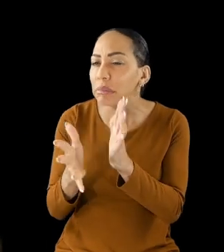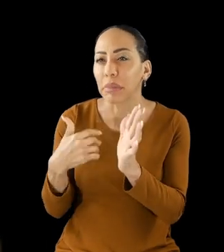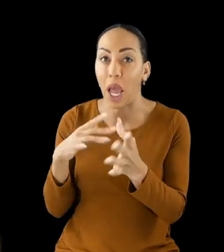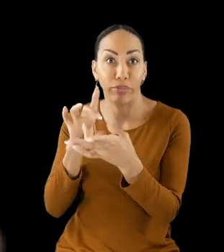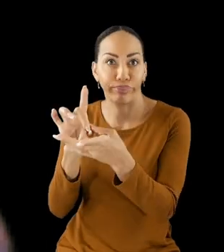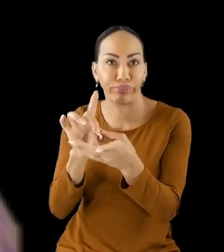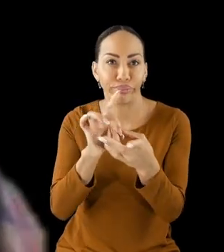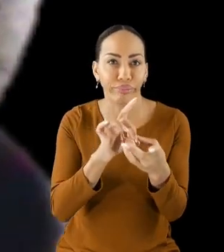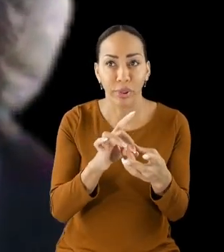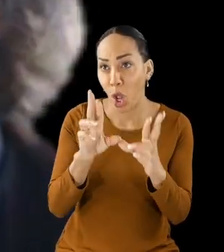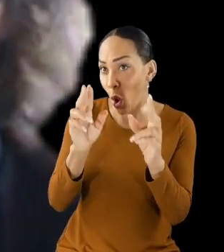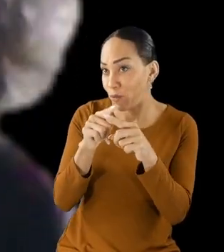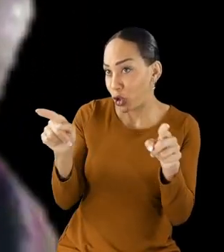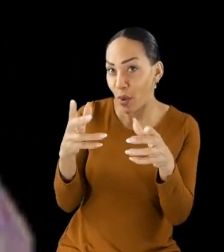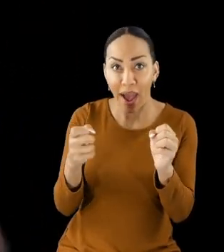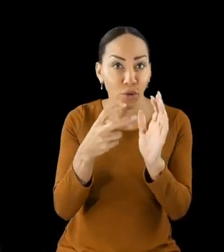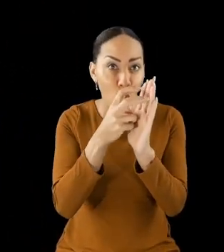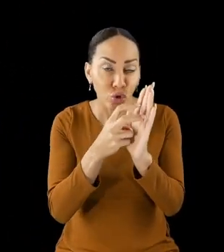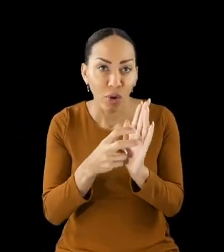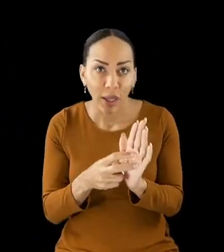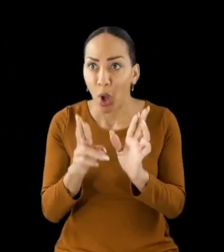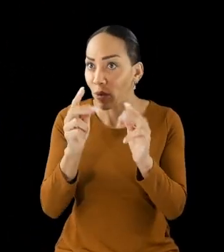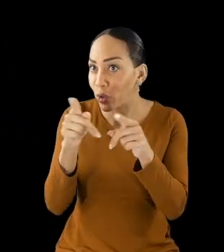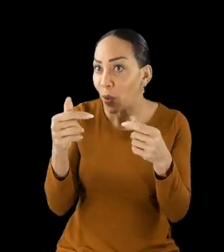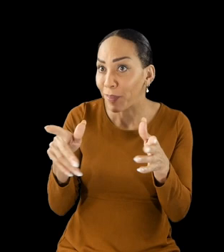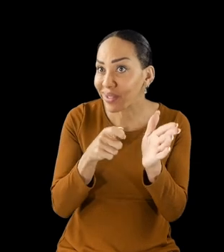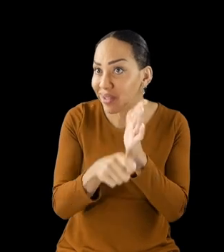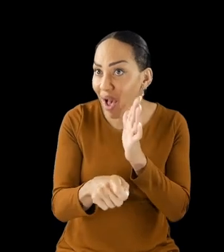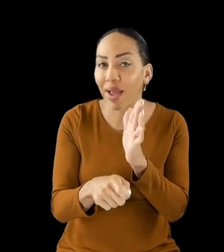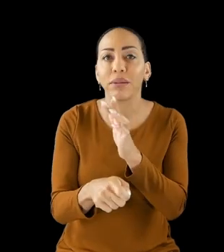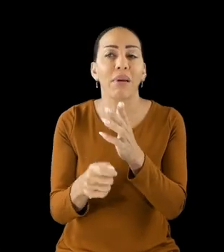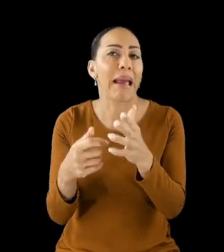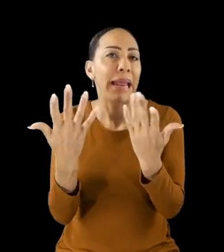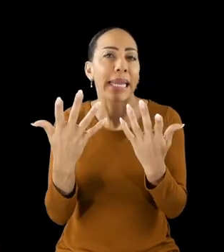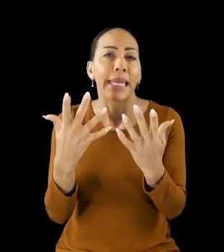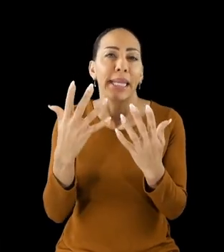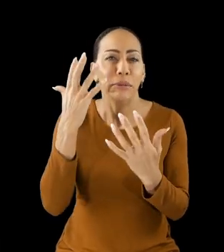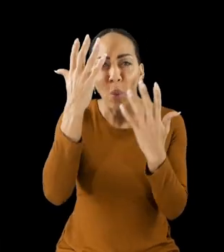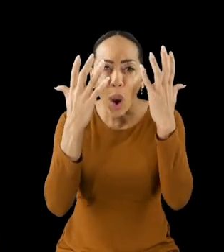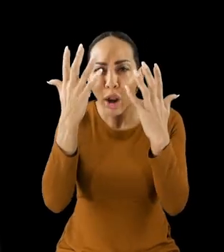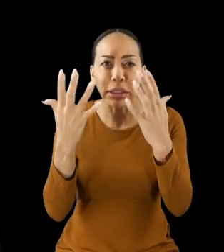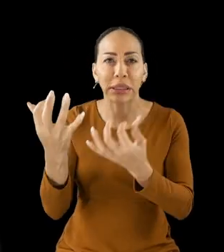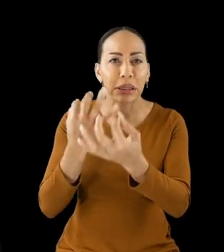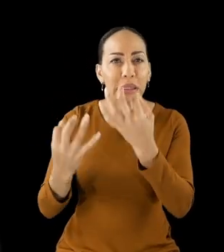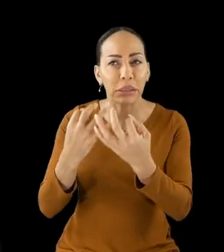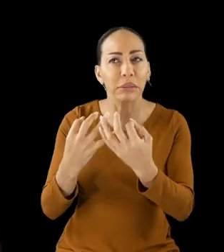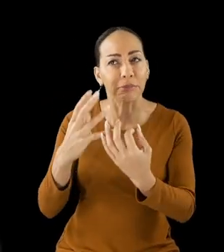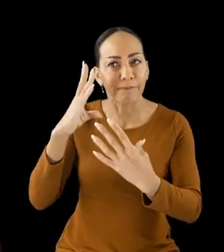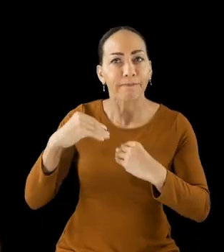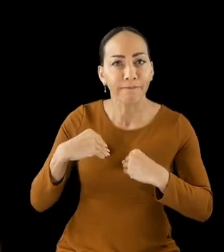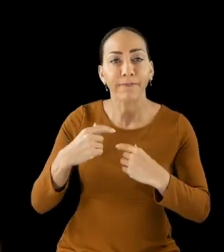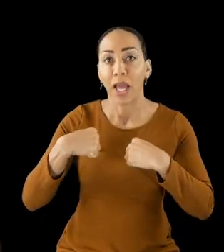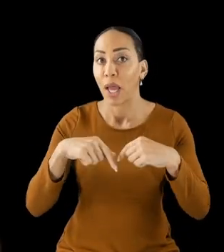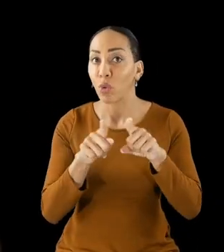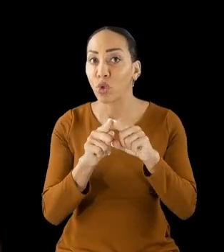question, and hopefully you should all have those or have signed those. Do let me know if you have any queries. And